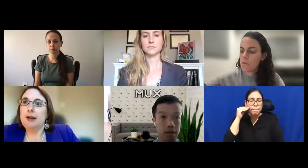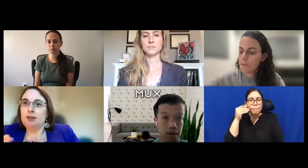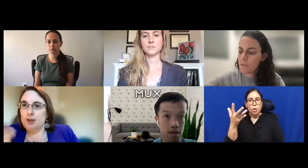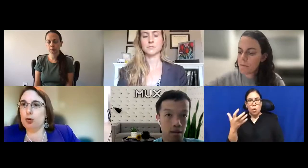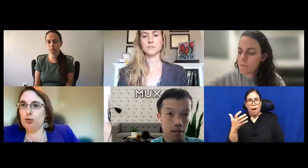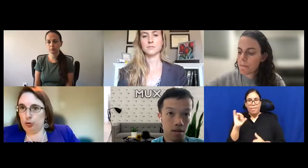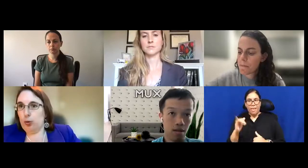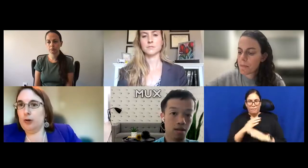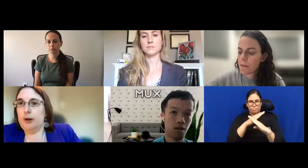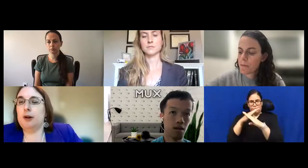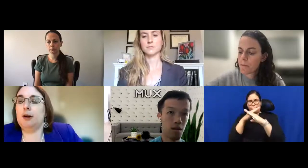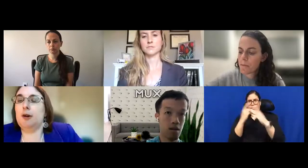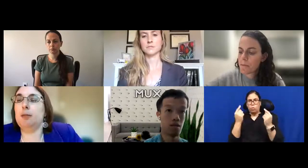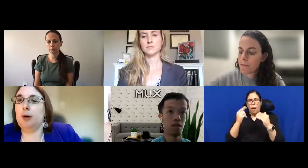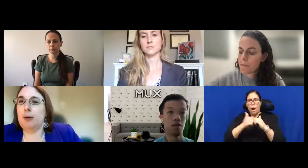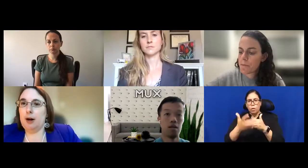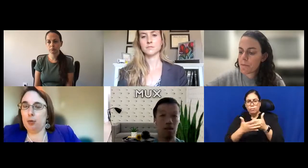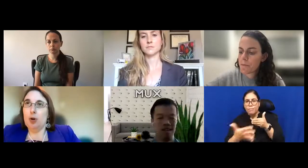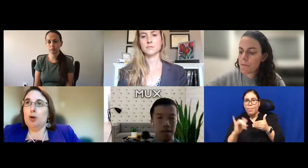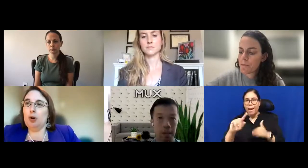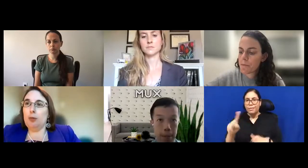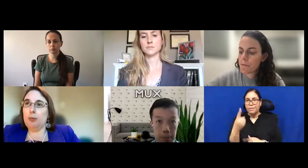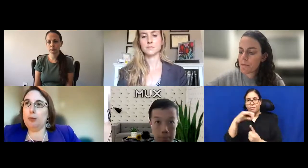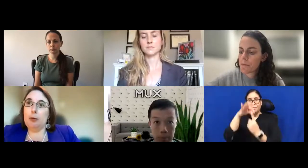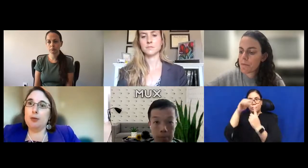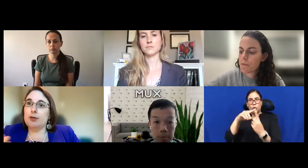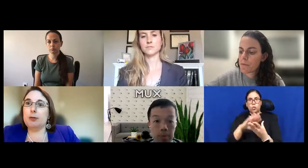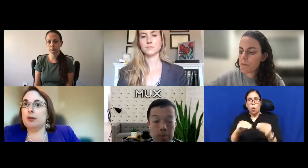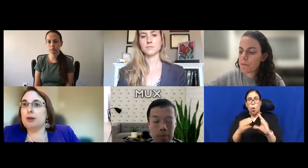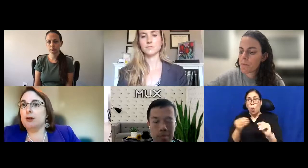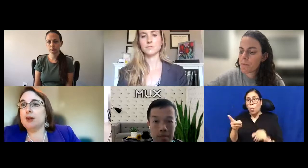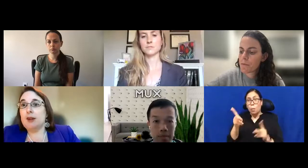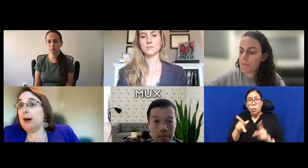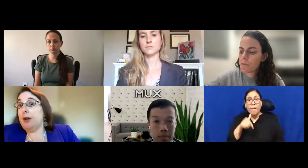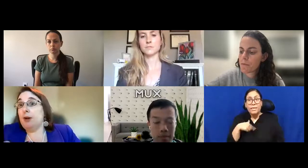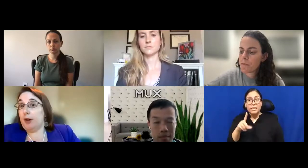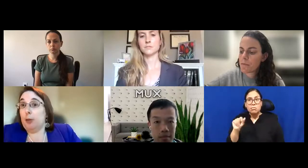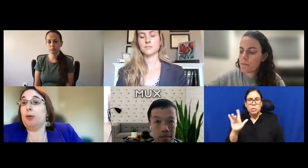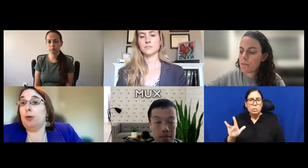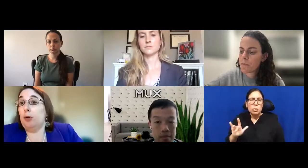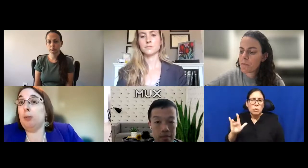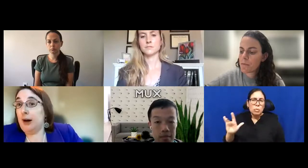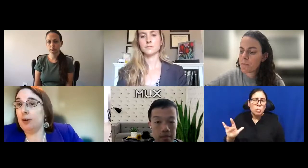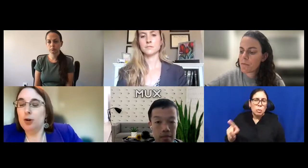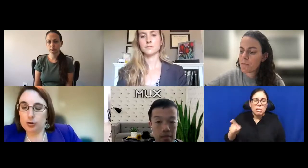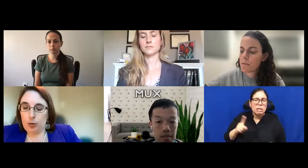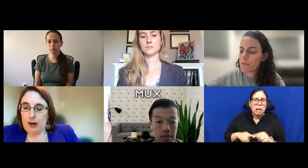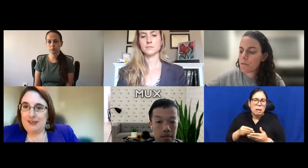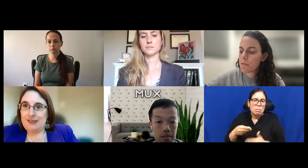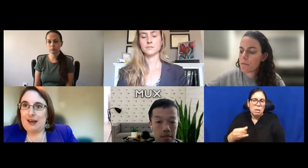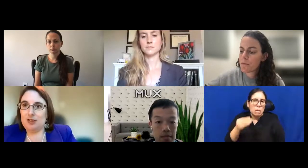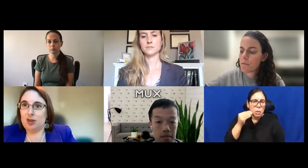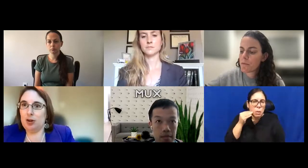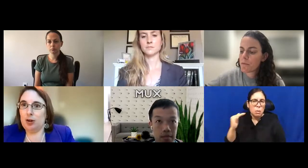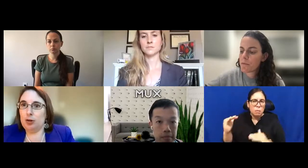that single story about, people with disabilities cannot be a viable home buyer. So I